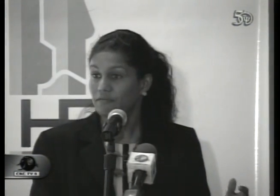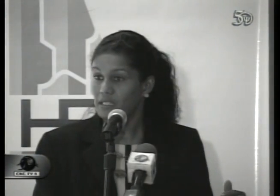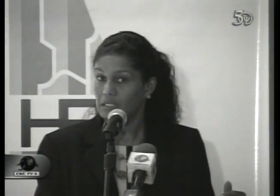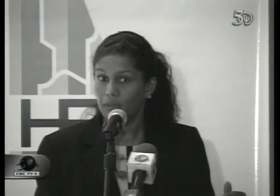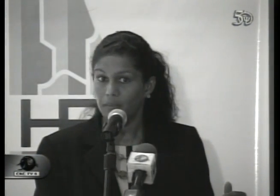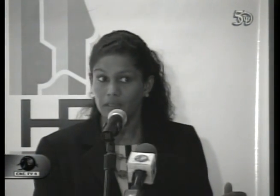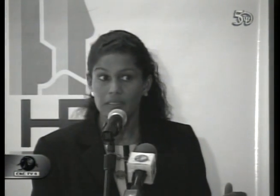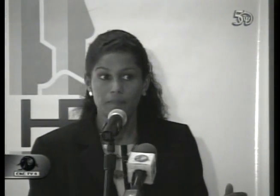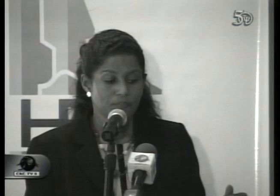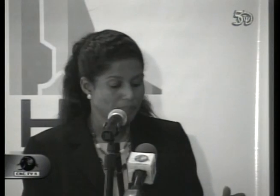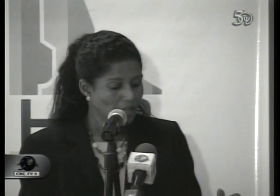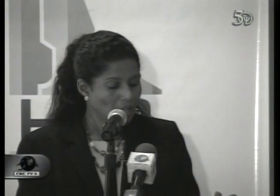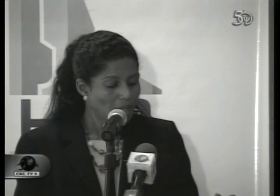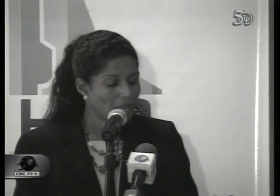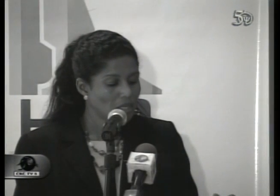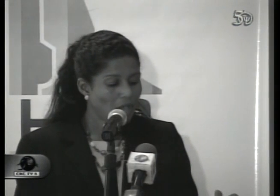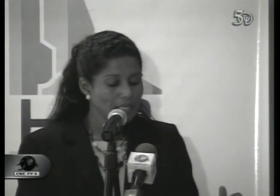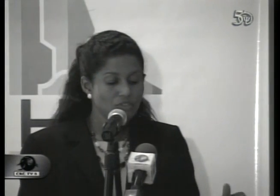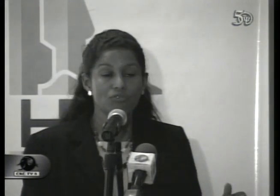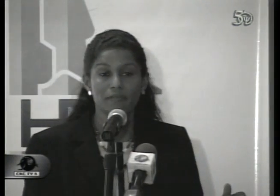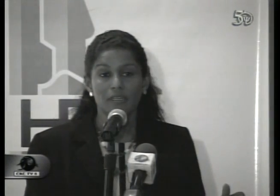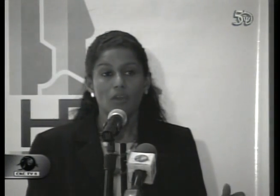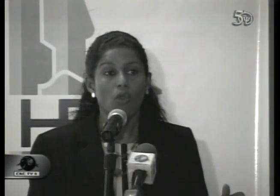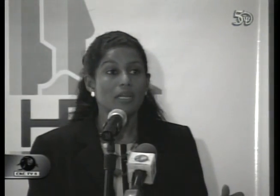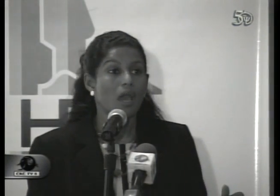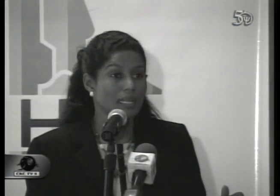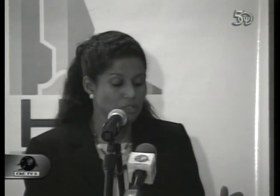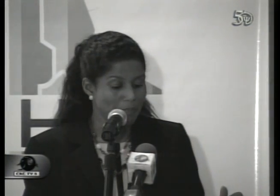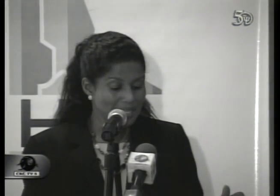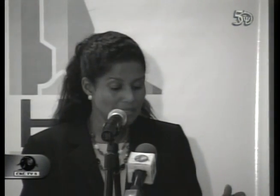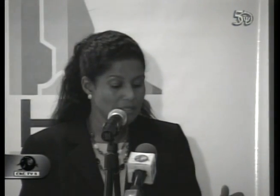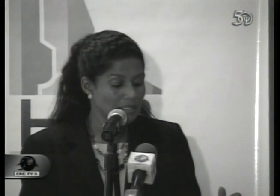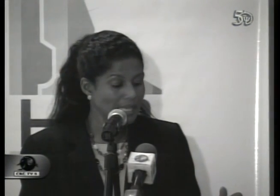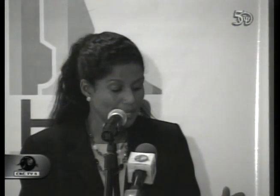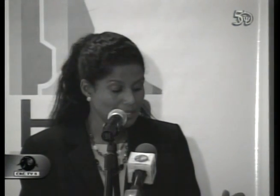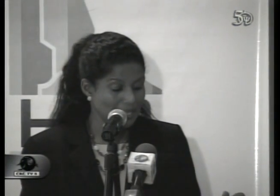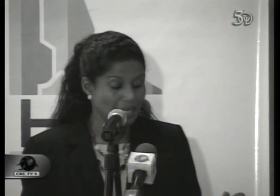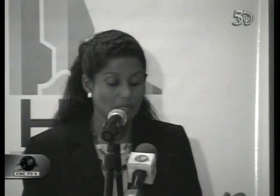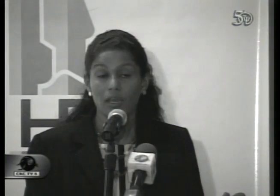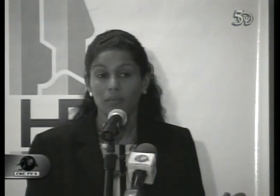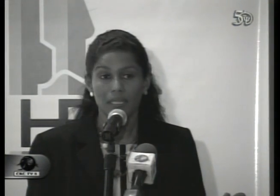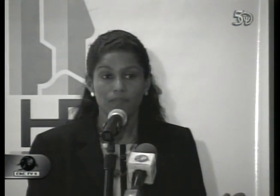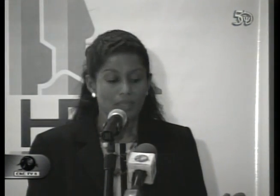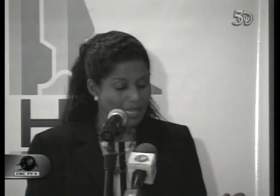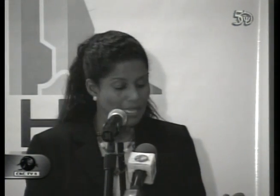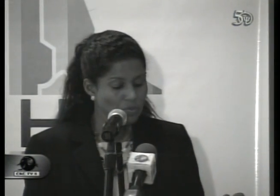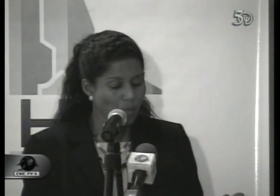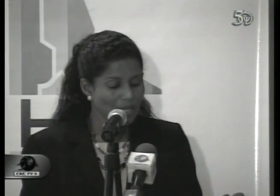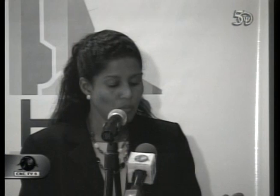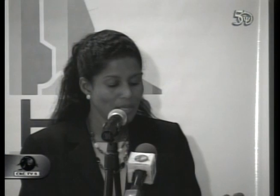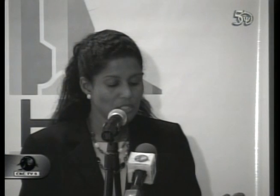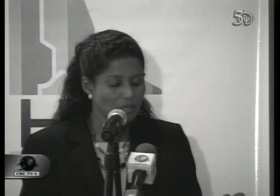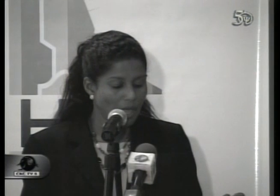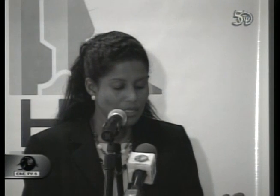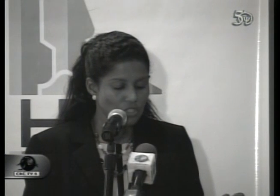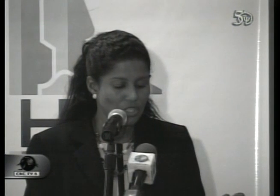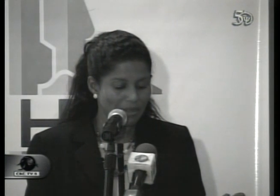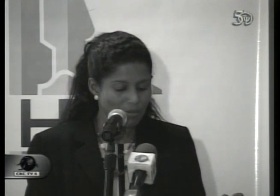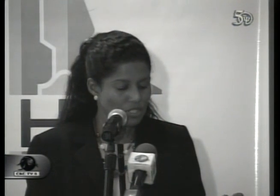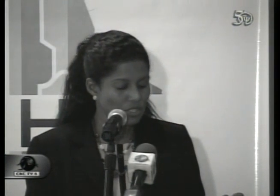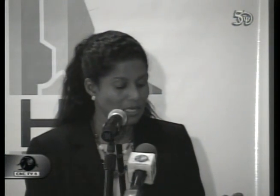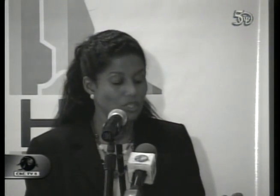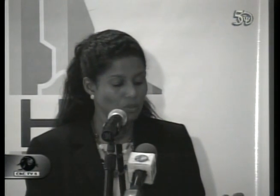really defeats the purpose. A knowledge-driven or knowledge-based society and economy is one in which